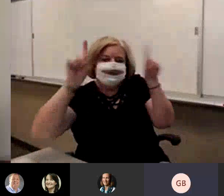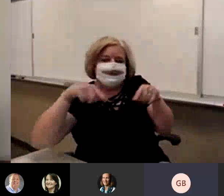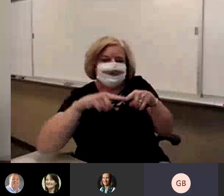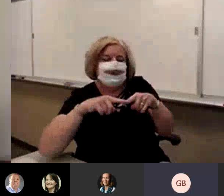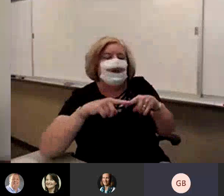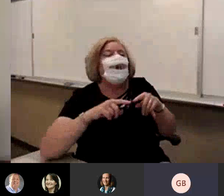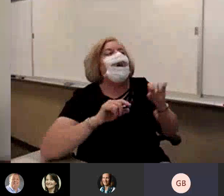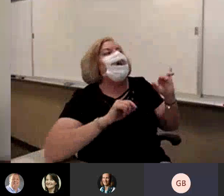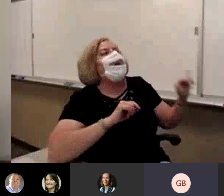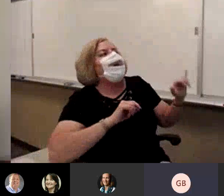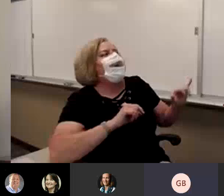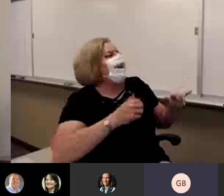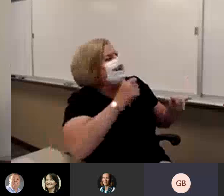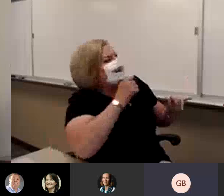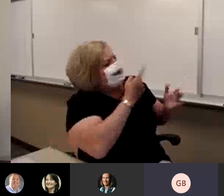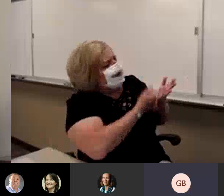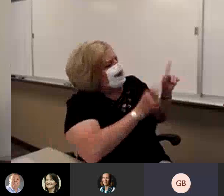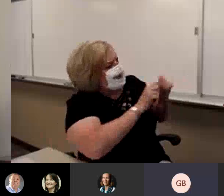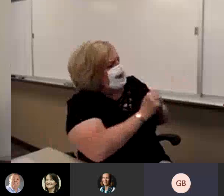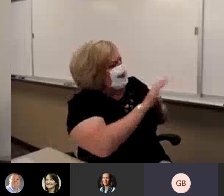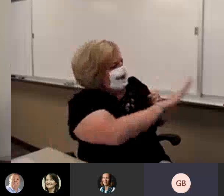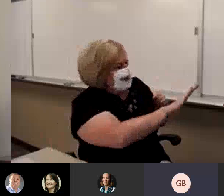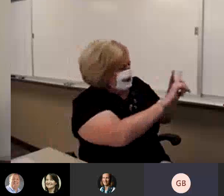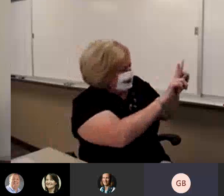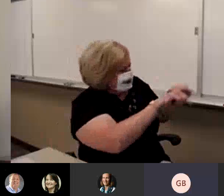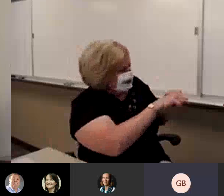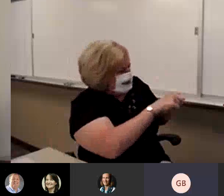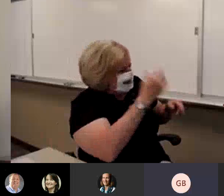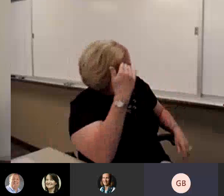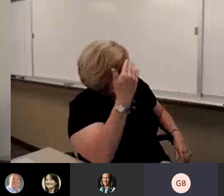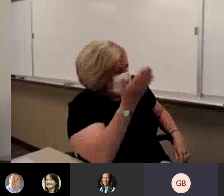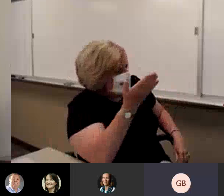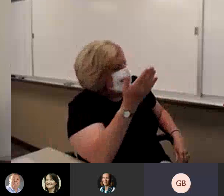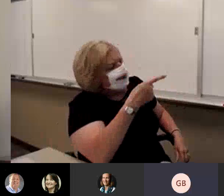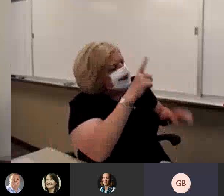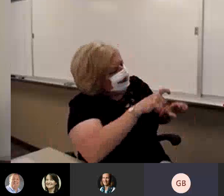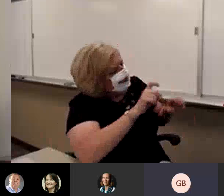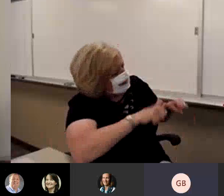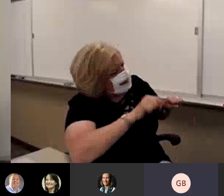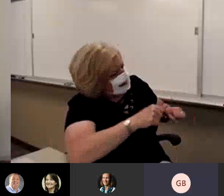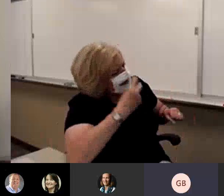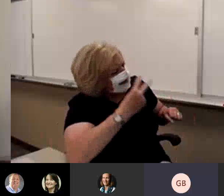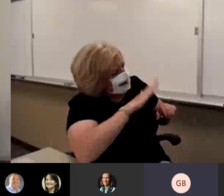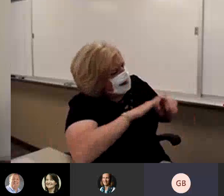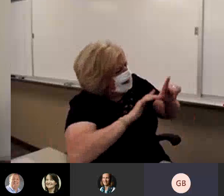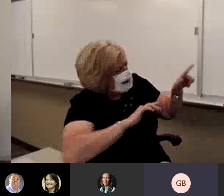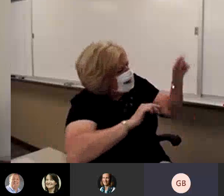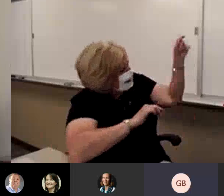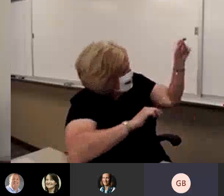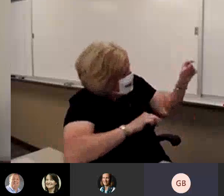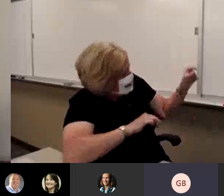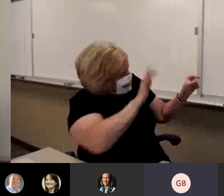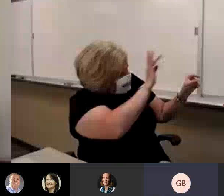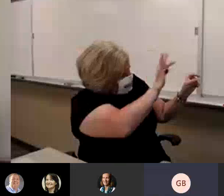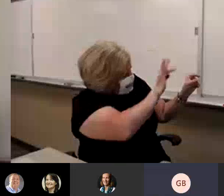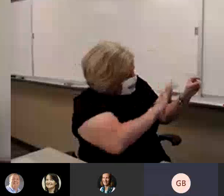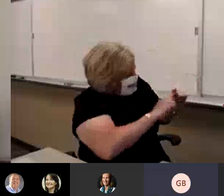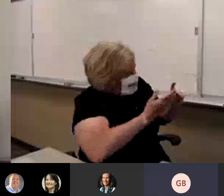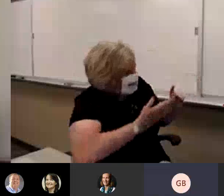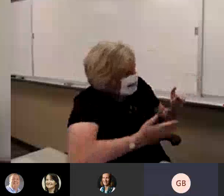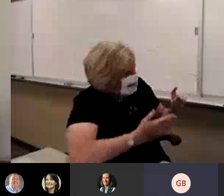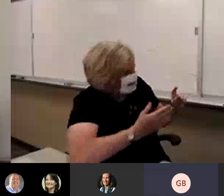okay. Yeah, I don't know what's going on. Yeah, you should be able to see all that on the left side. And then that's where